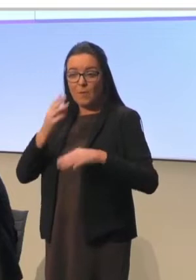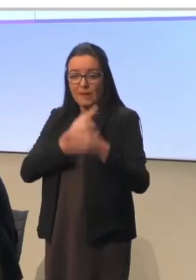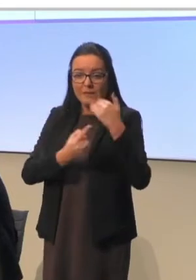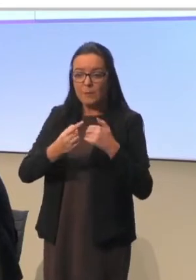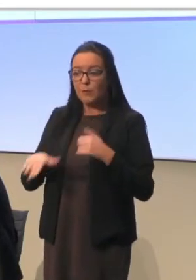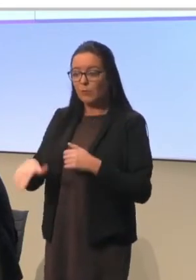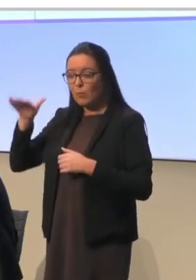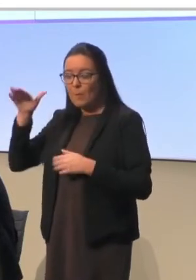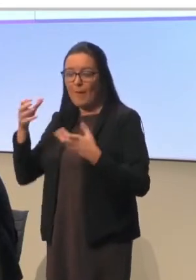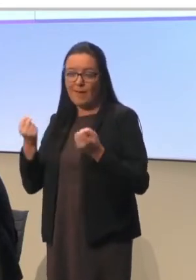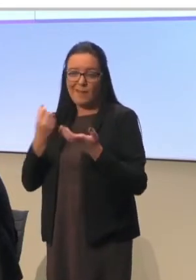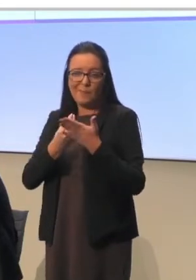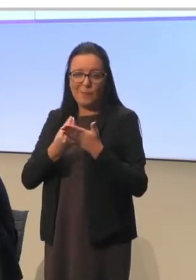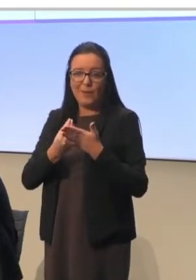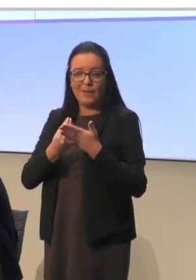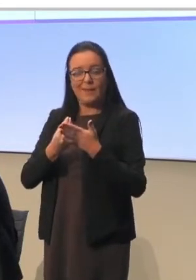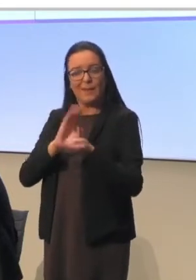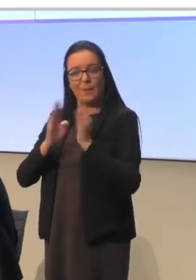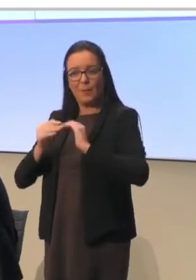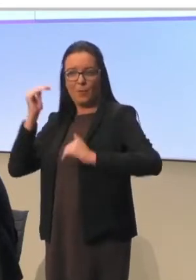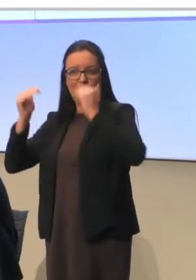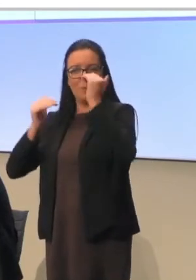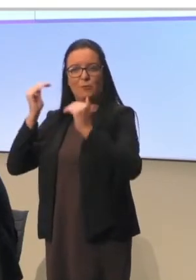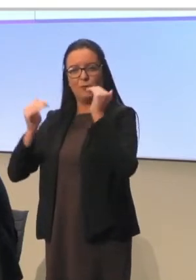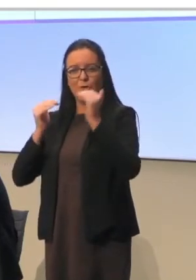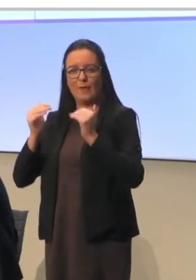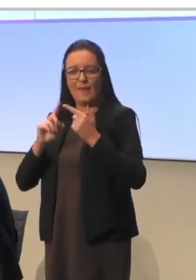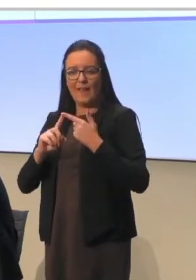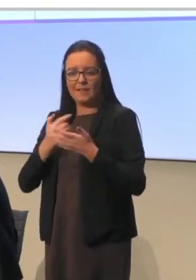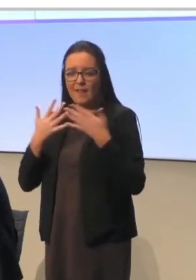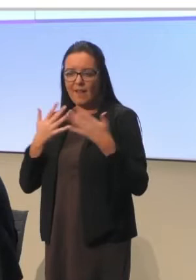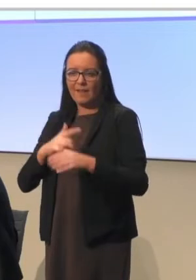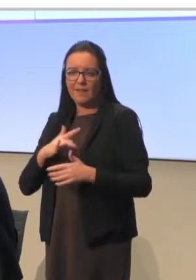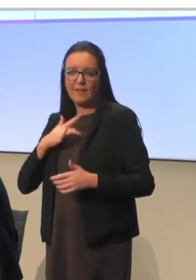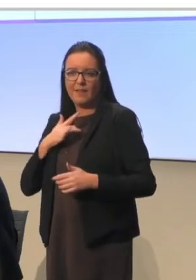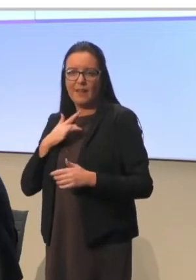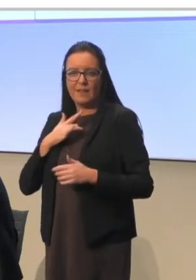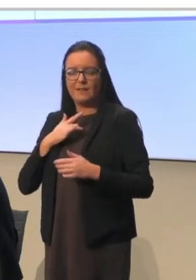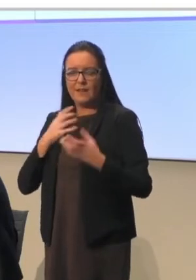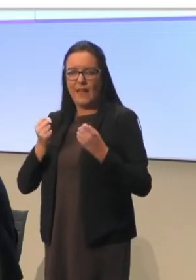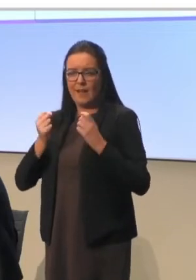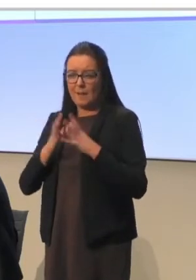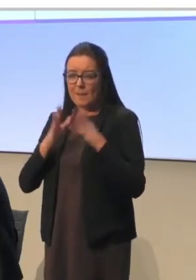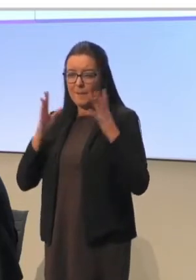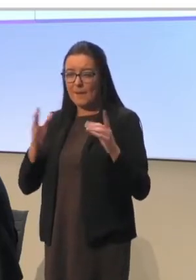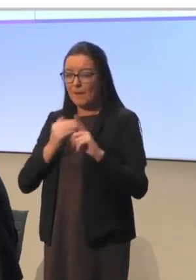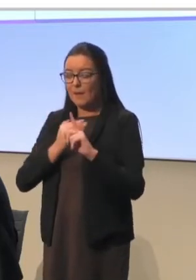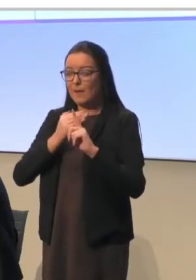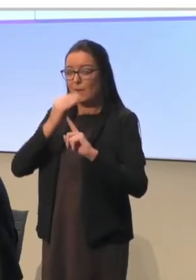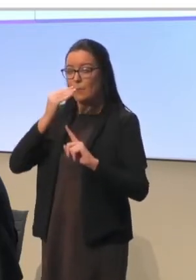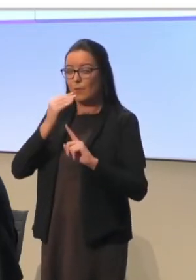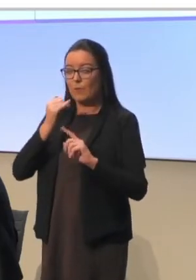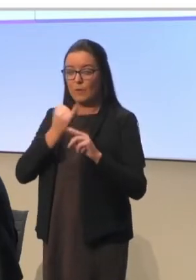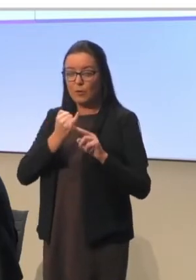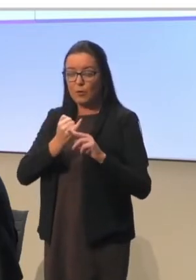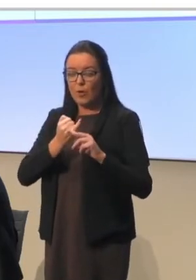having money, to maturing. There were a lot of students who felt that what they were doing next would be a big improvement from school. Particularly, they were looking forward